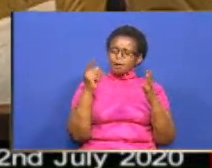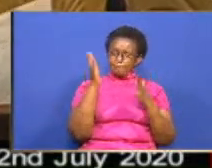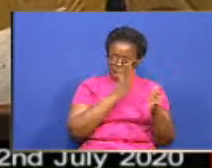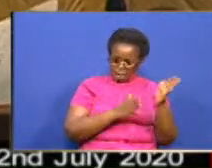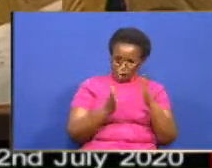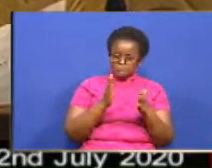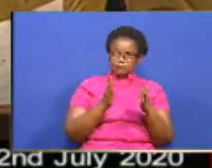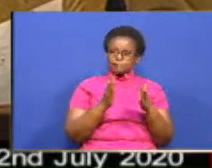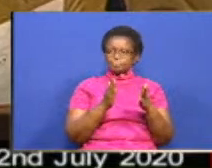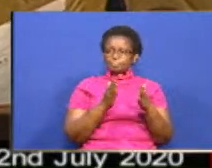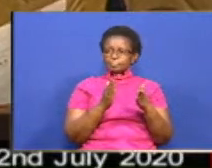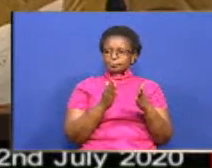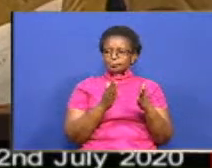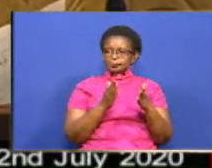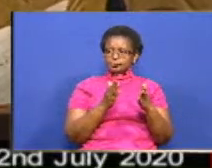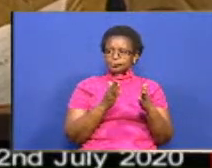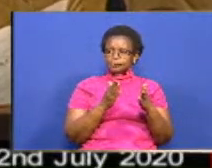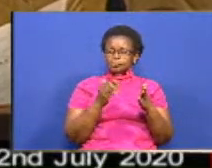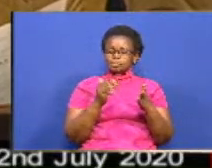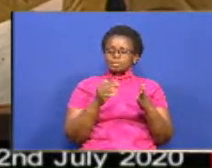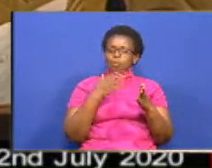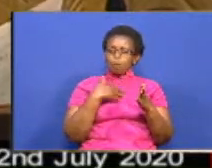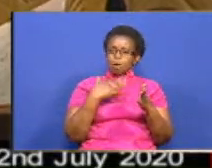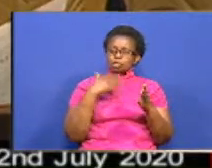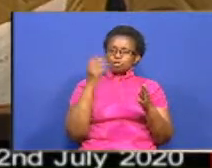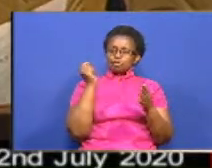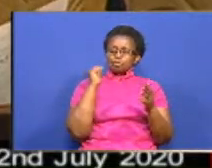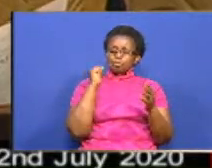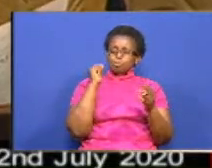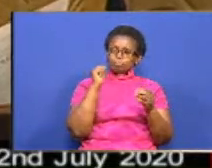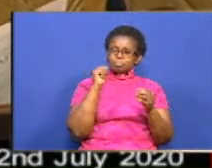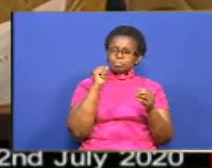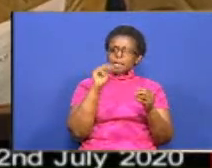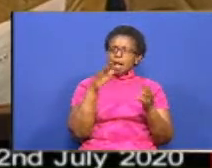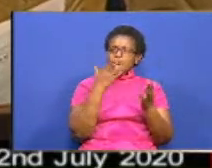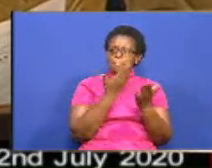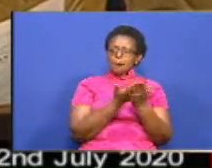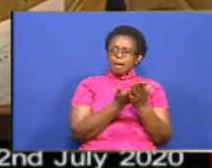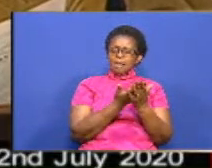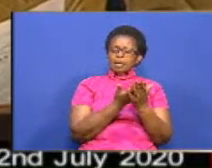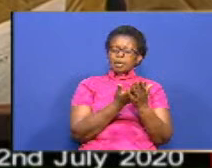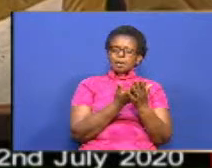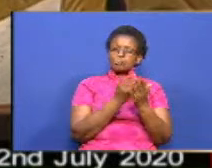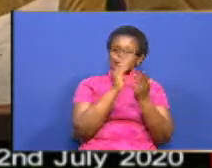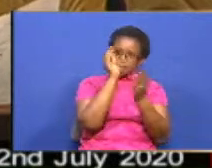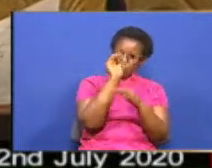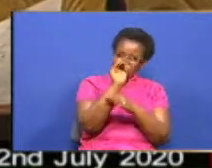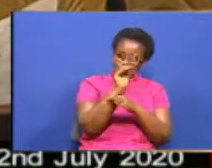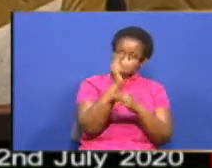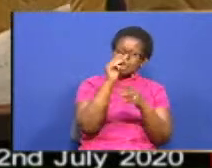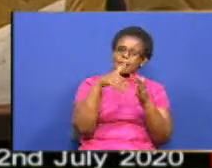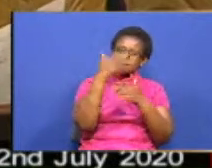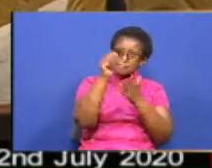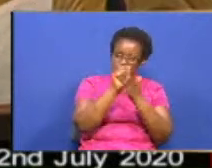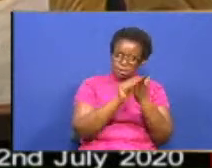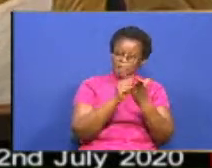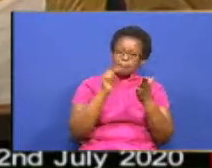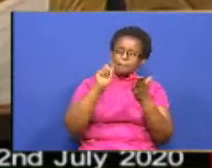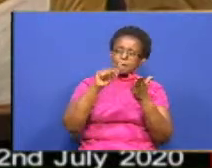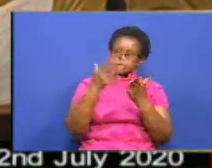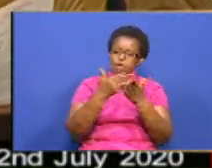to apply for stepping down of the next order, but in the